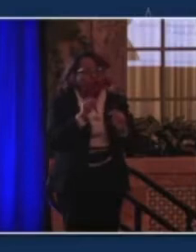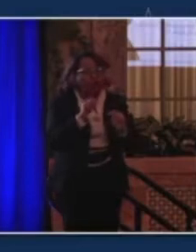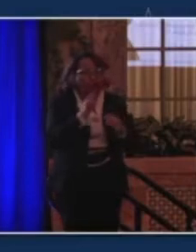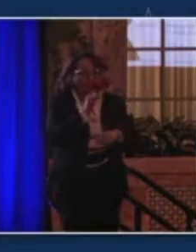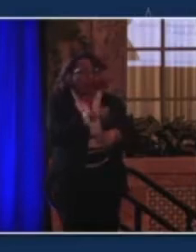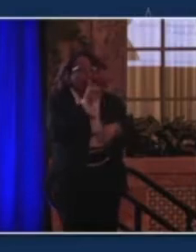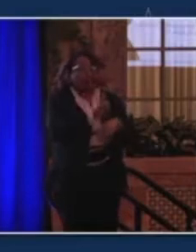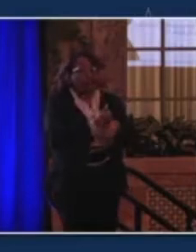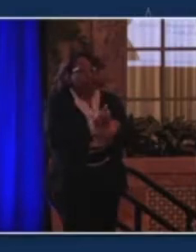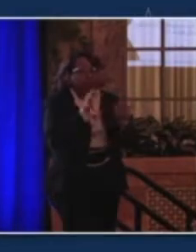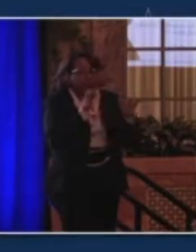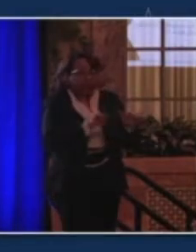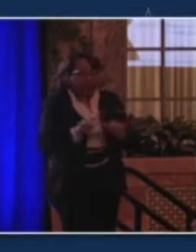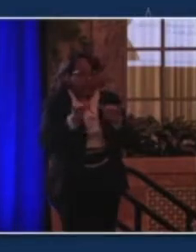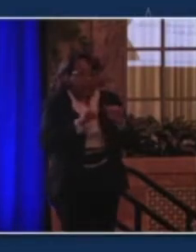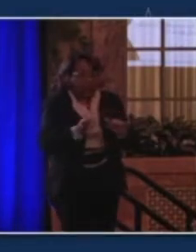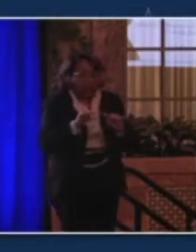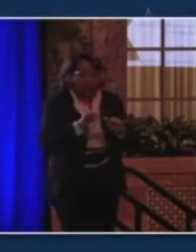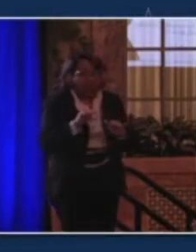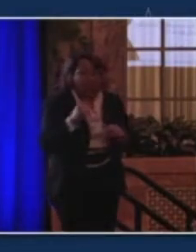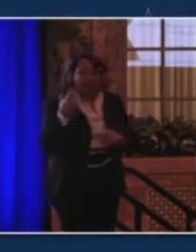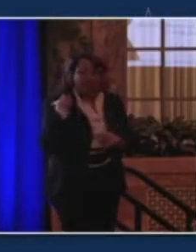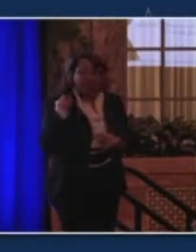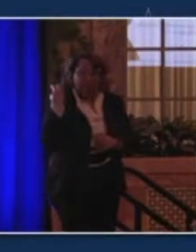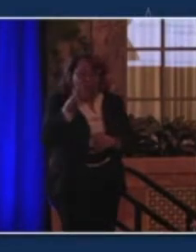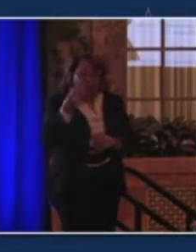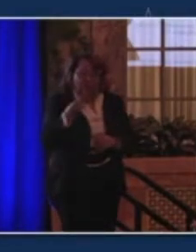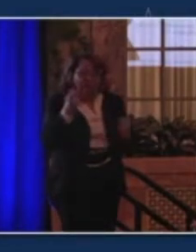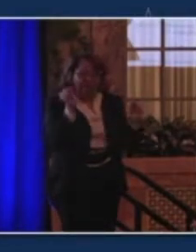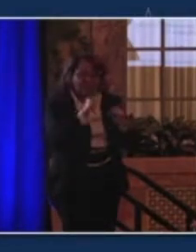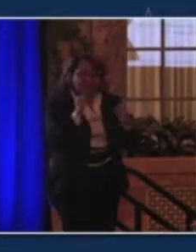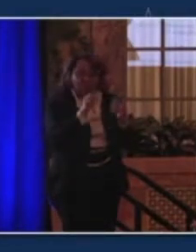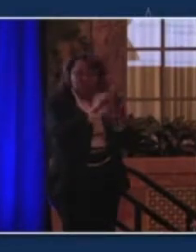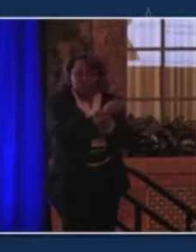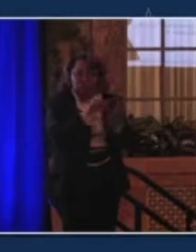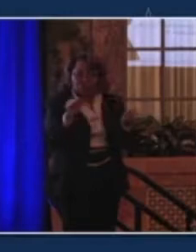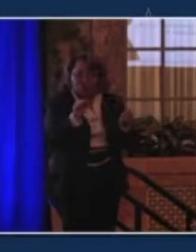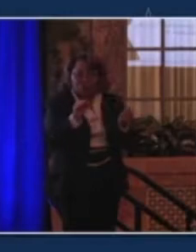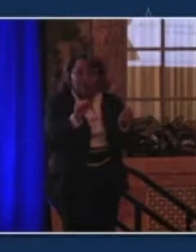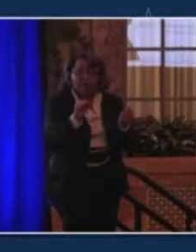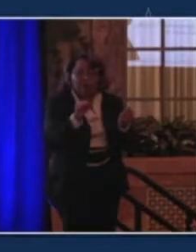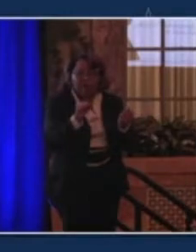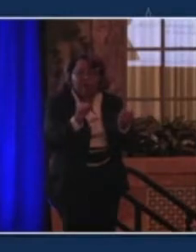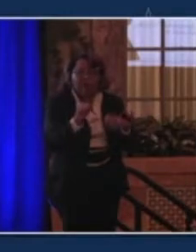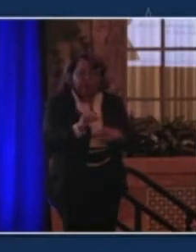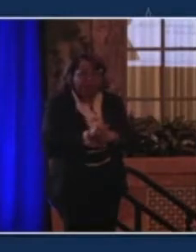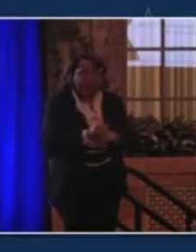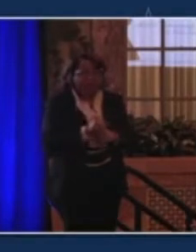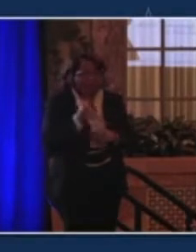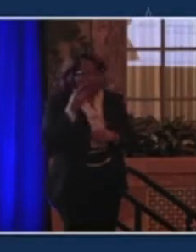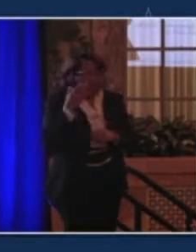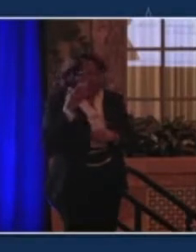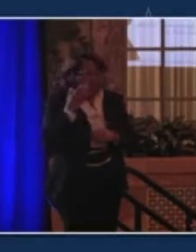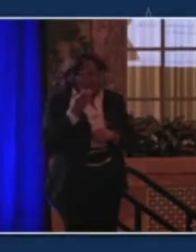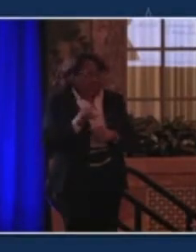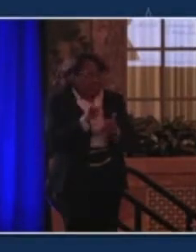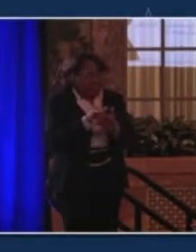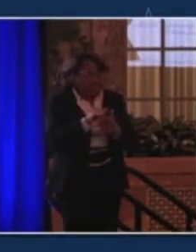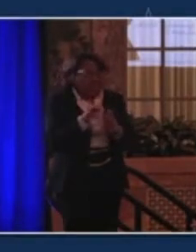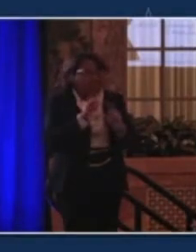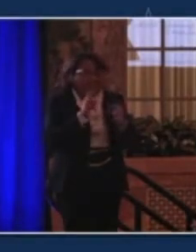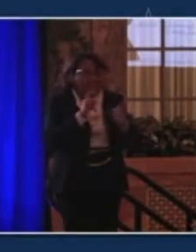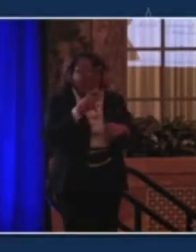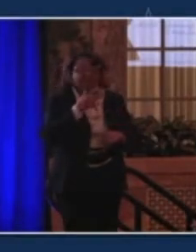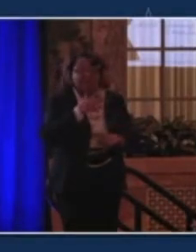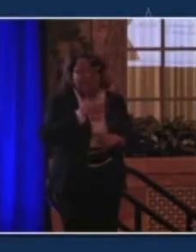quo Mayor Washington fought so hard to destroy, his hard work has given my administration a